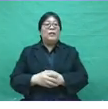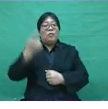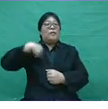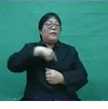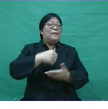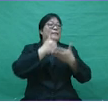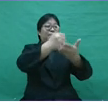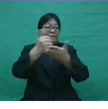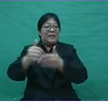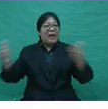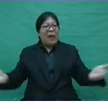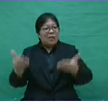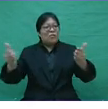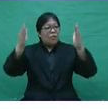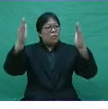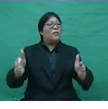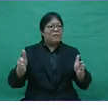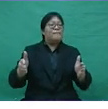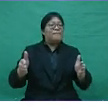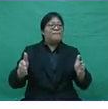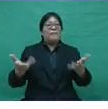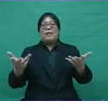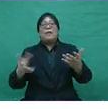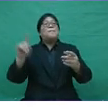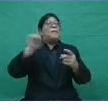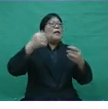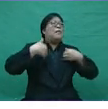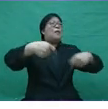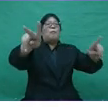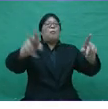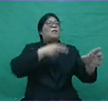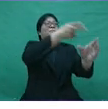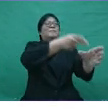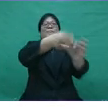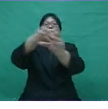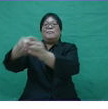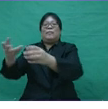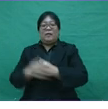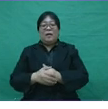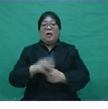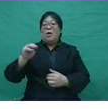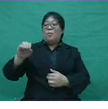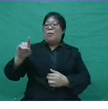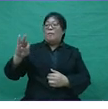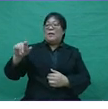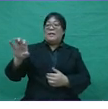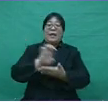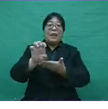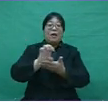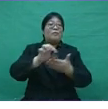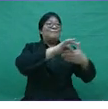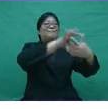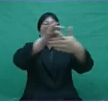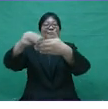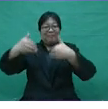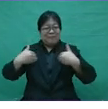to encourage candidates to move to where the jobs are, mobility allowances is included where feedback from job